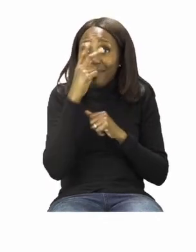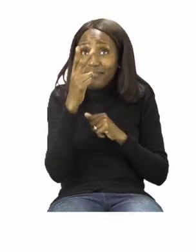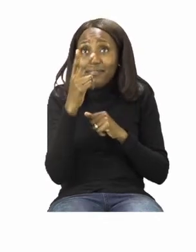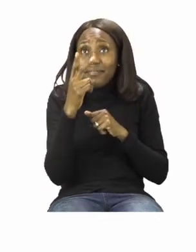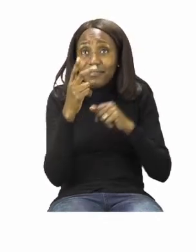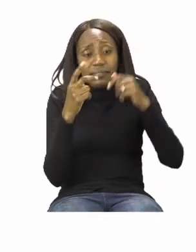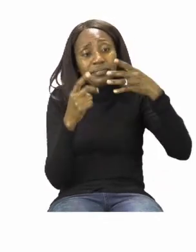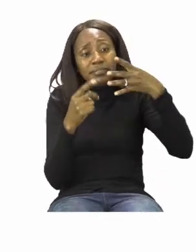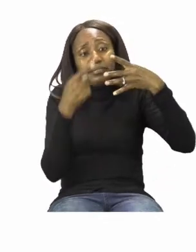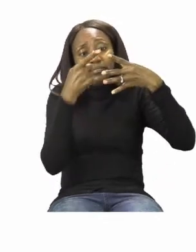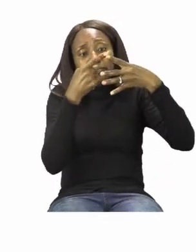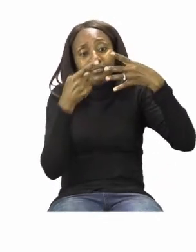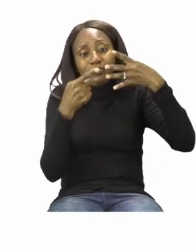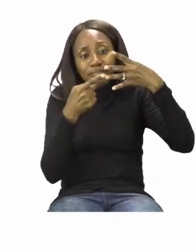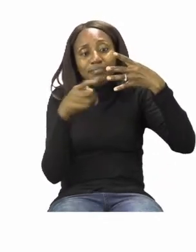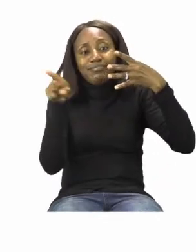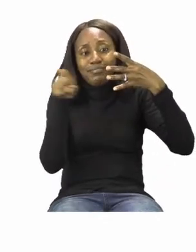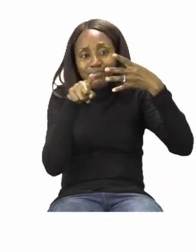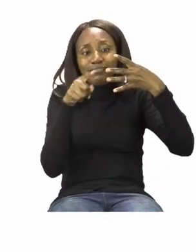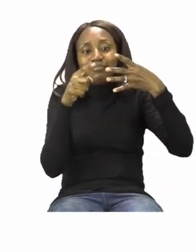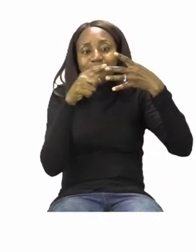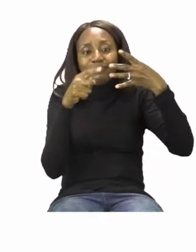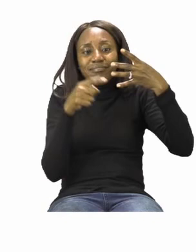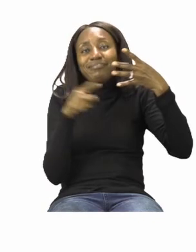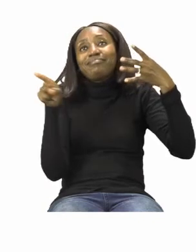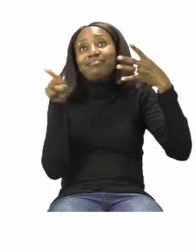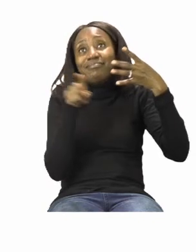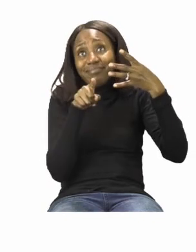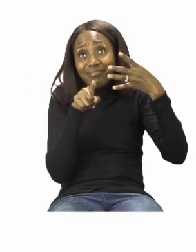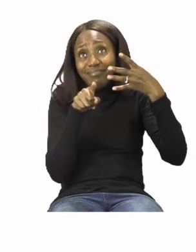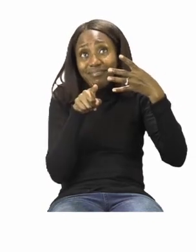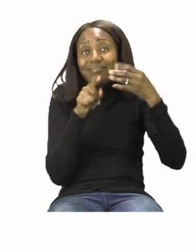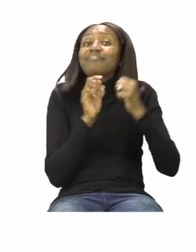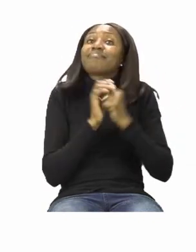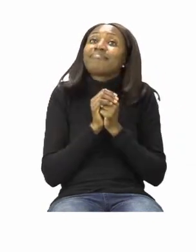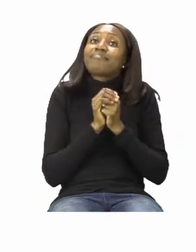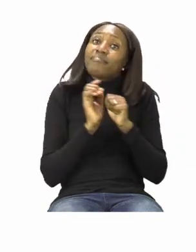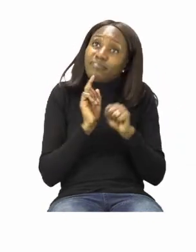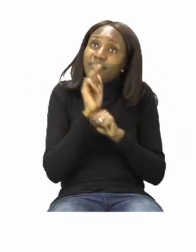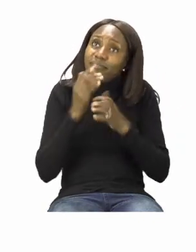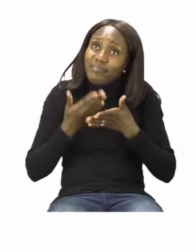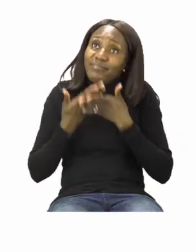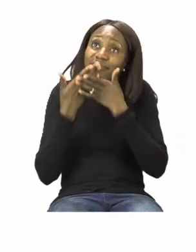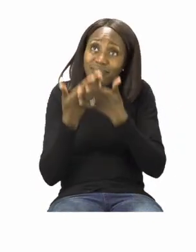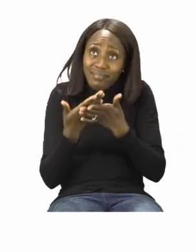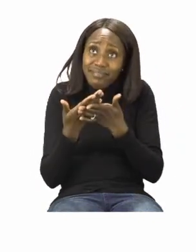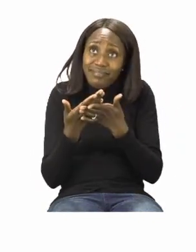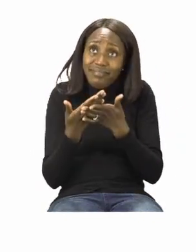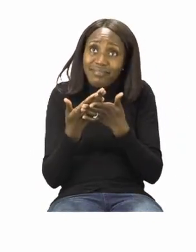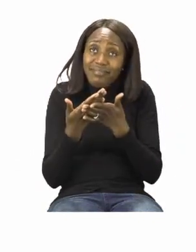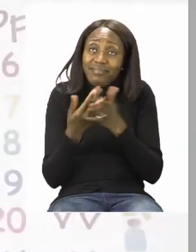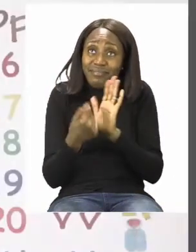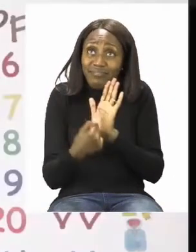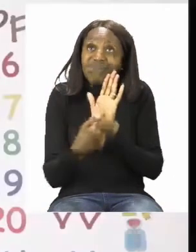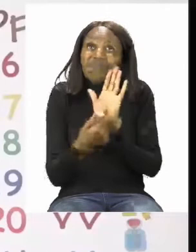to do two times. So, the first two, we're going to do together. I'm going to do mine on the